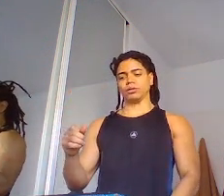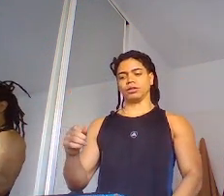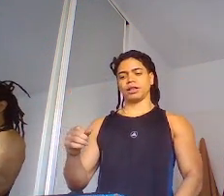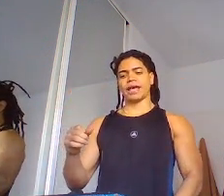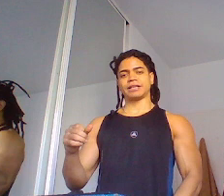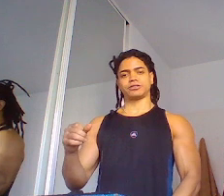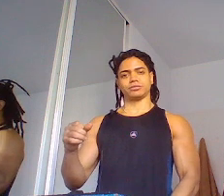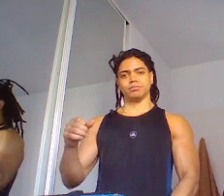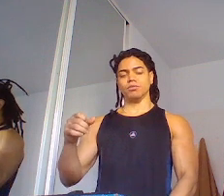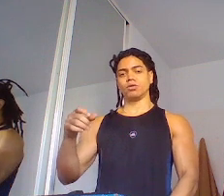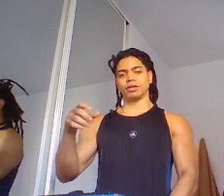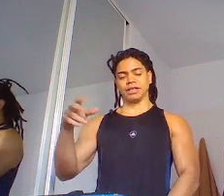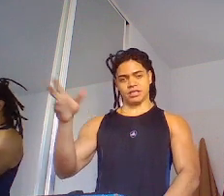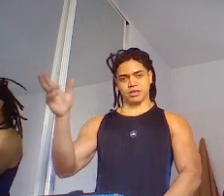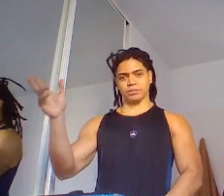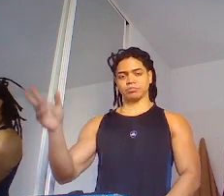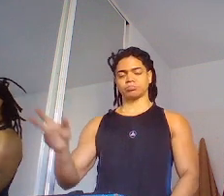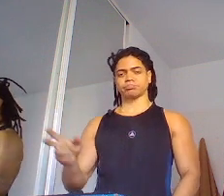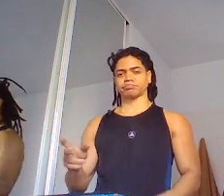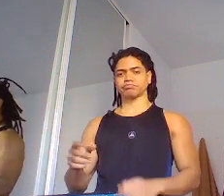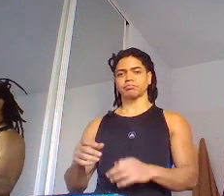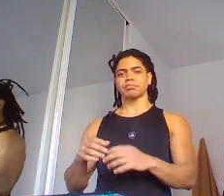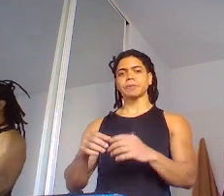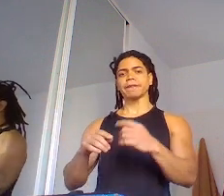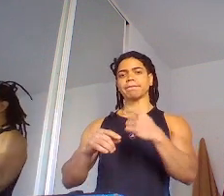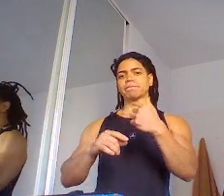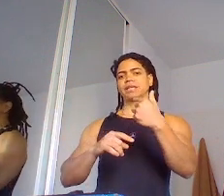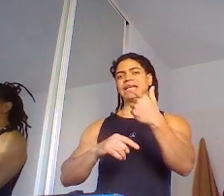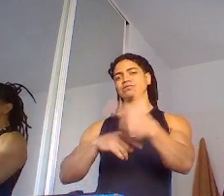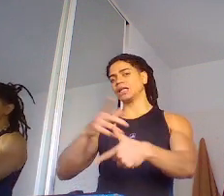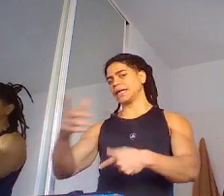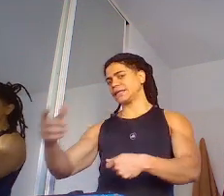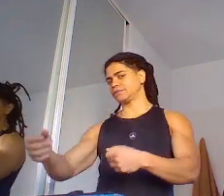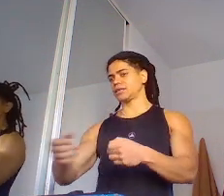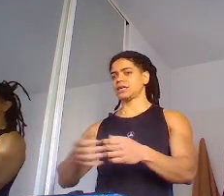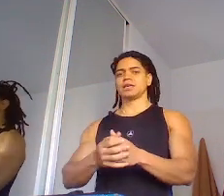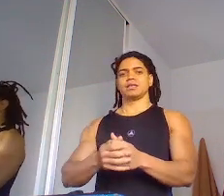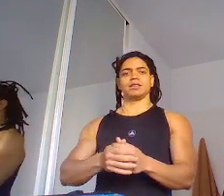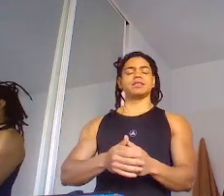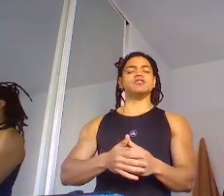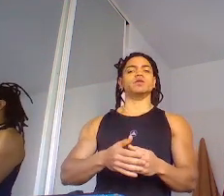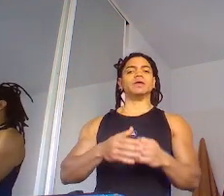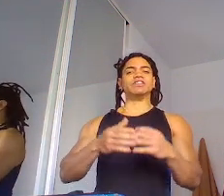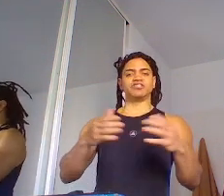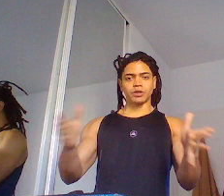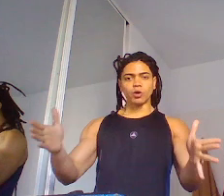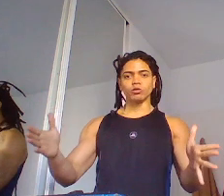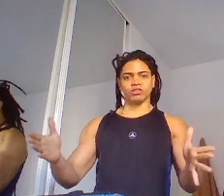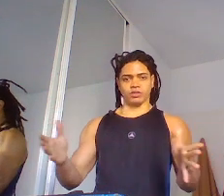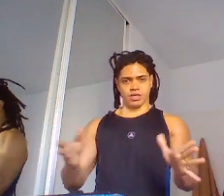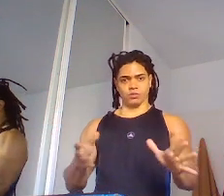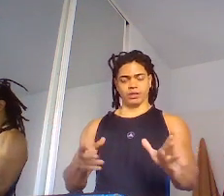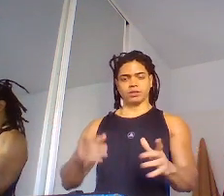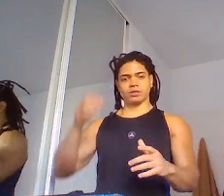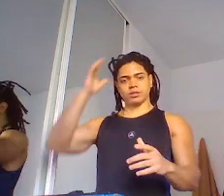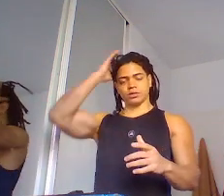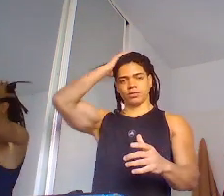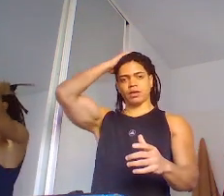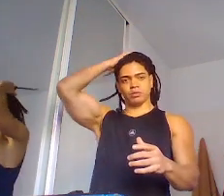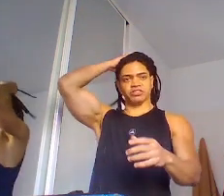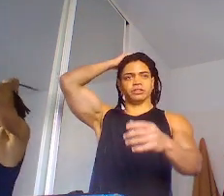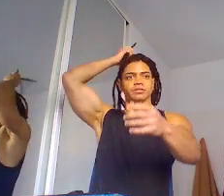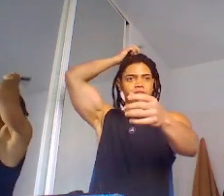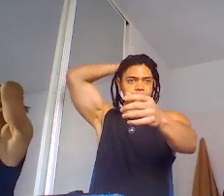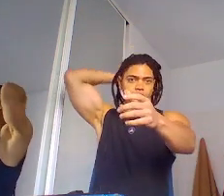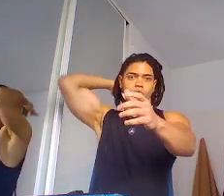that lasts more than a year, as well as the shareholders' equity,